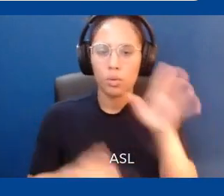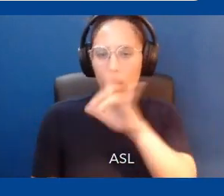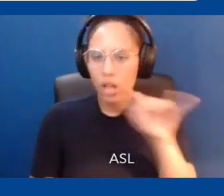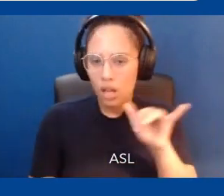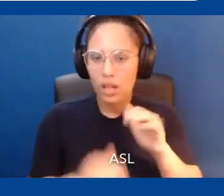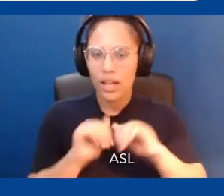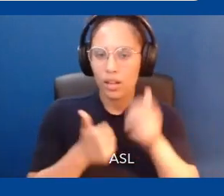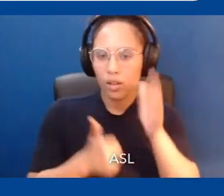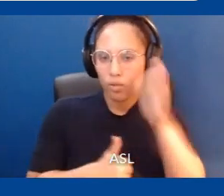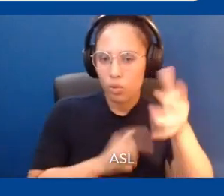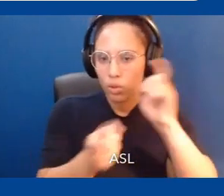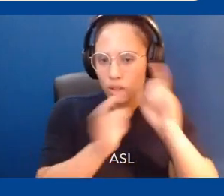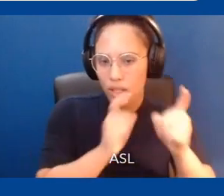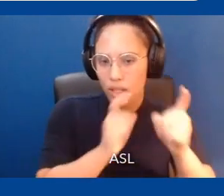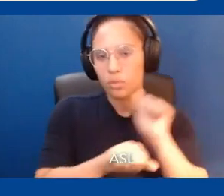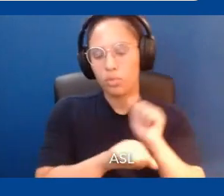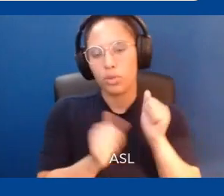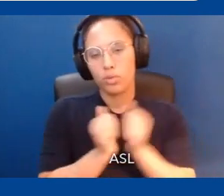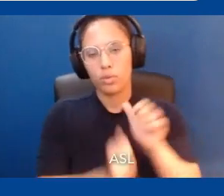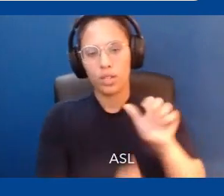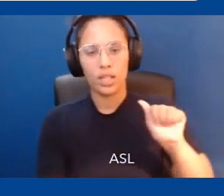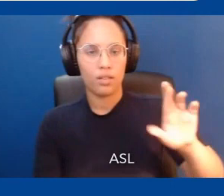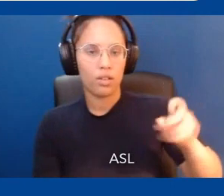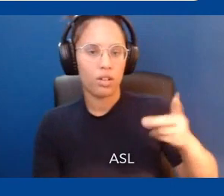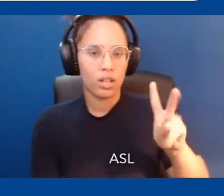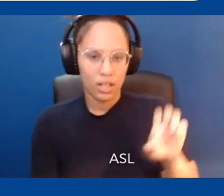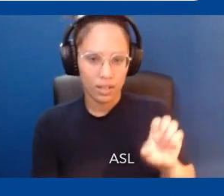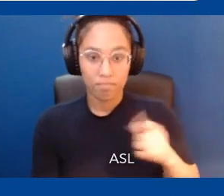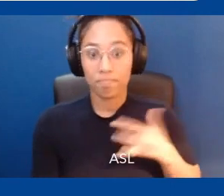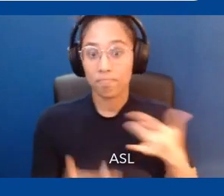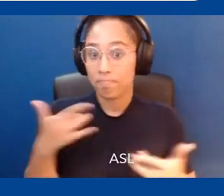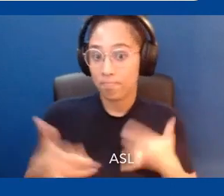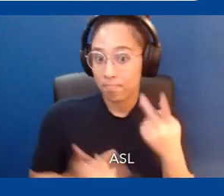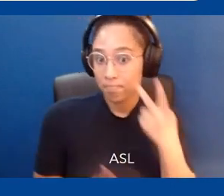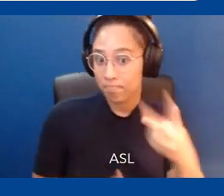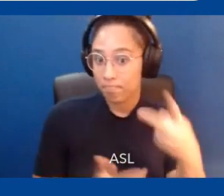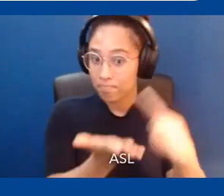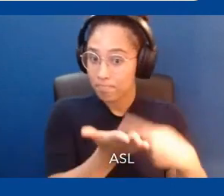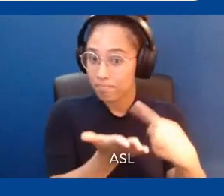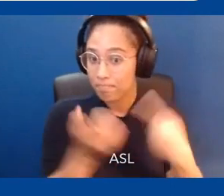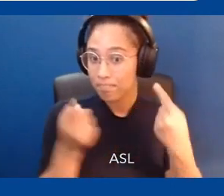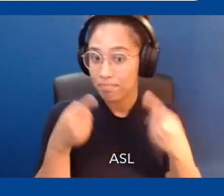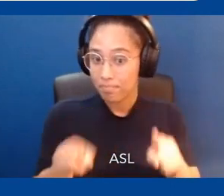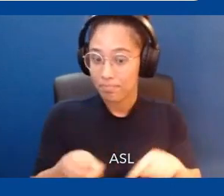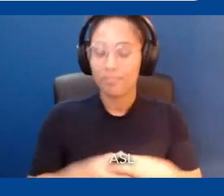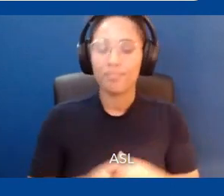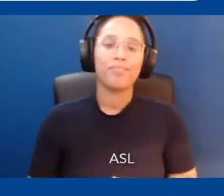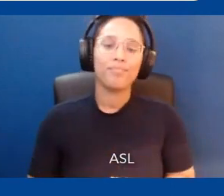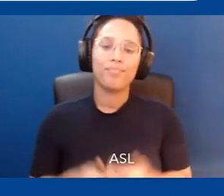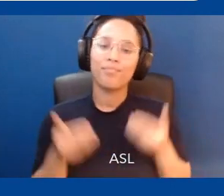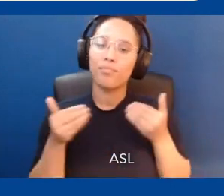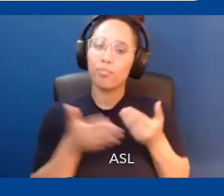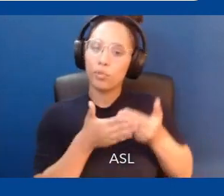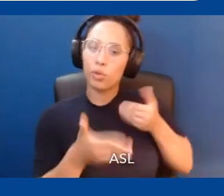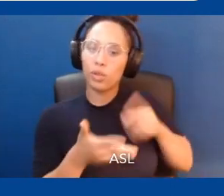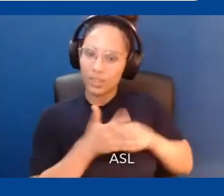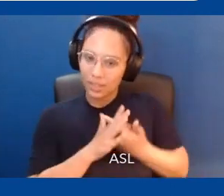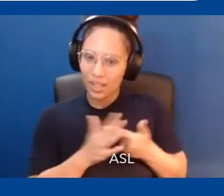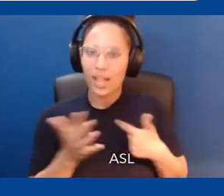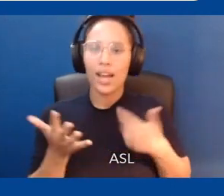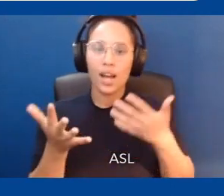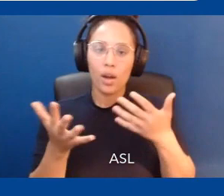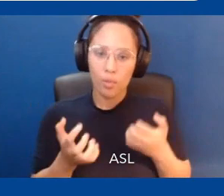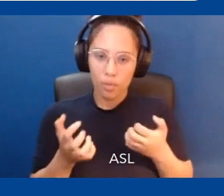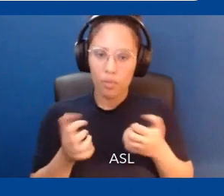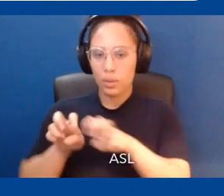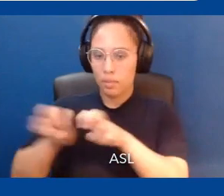really excited to see where the conversation goes. To start, I would love to have everyone introduce themselves, talk a little bit